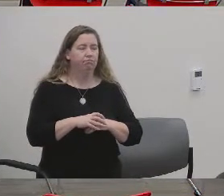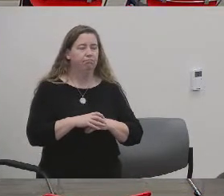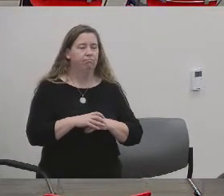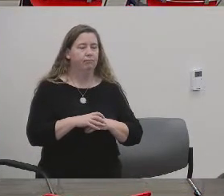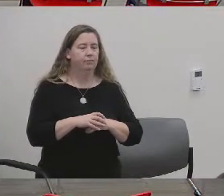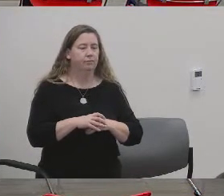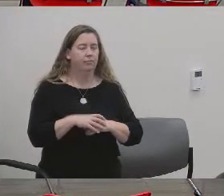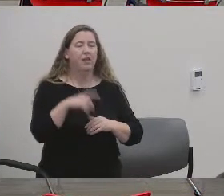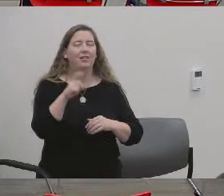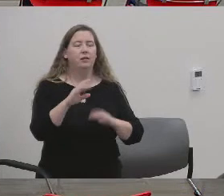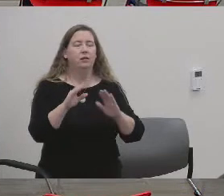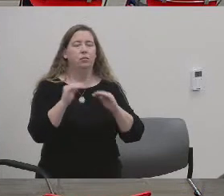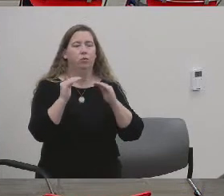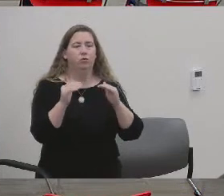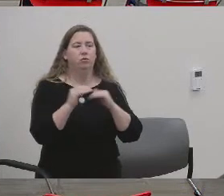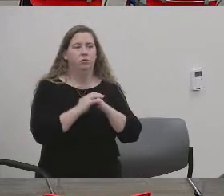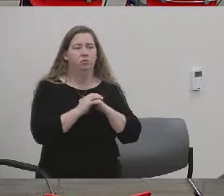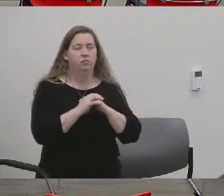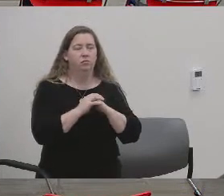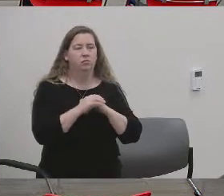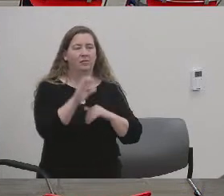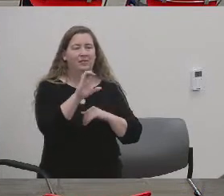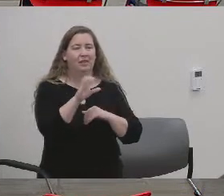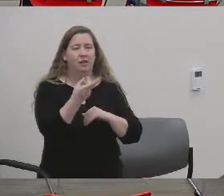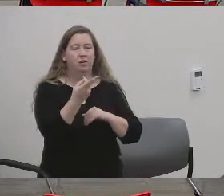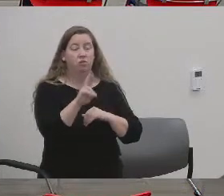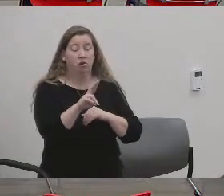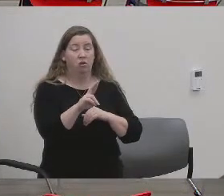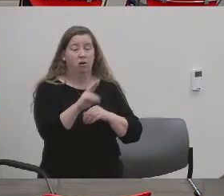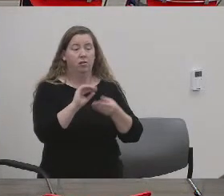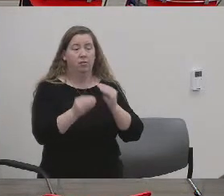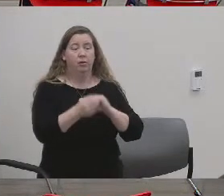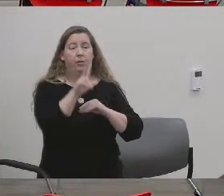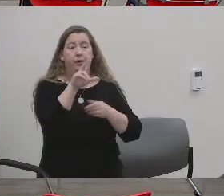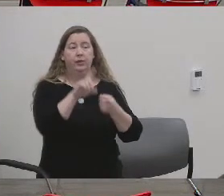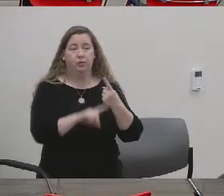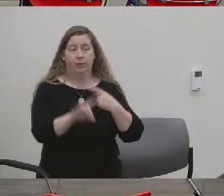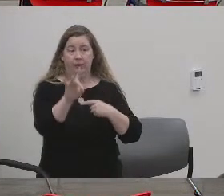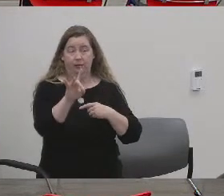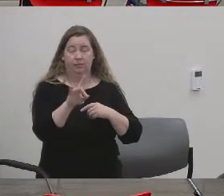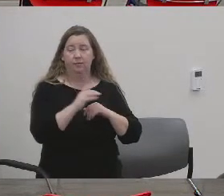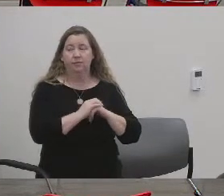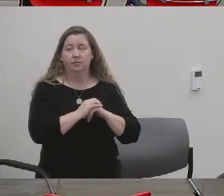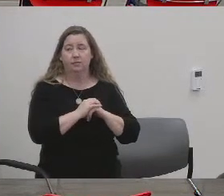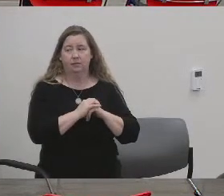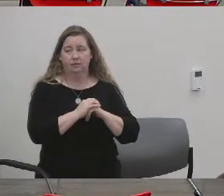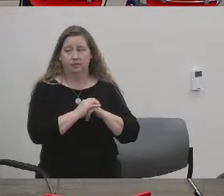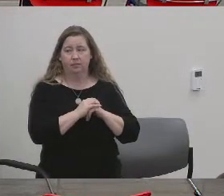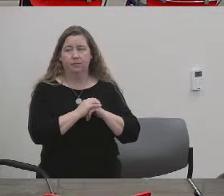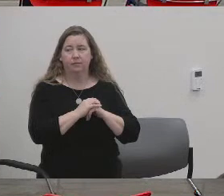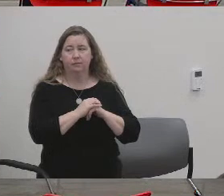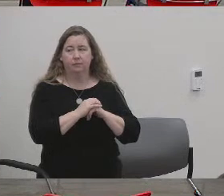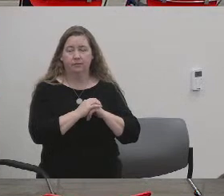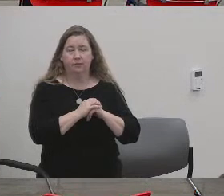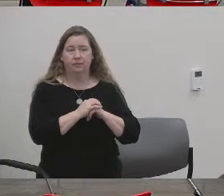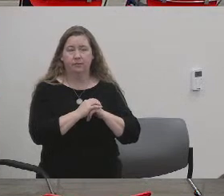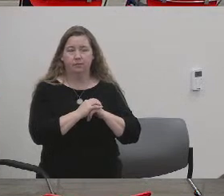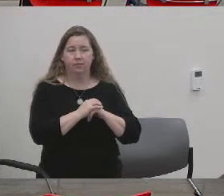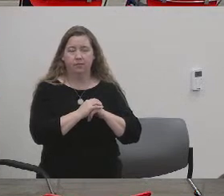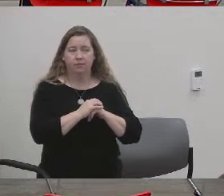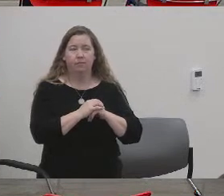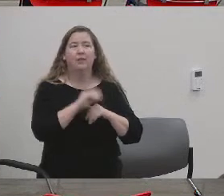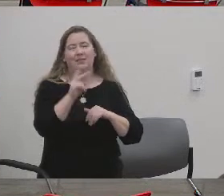We'll need a motion for C, Human Resources items 3 through 8. So moved.